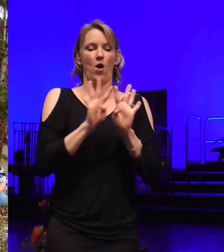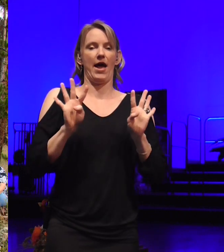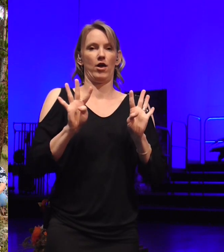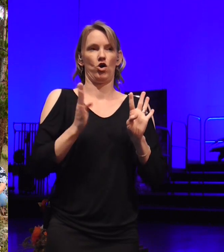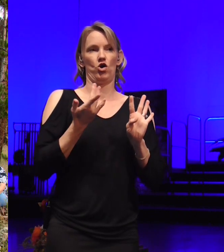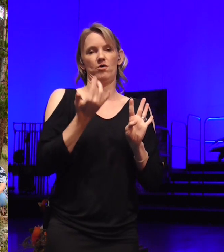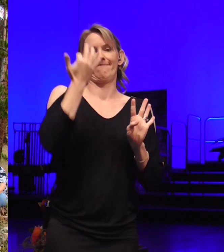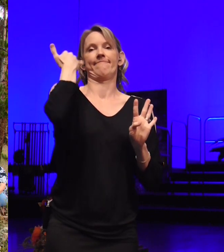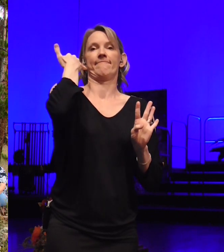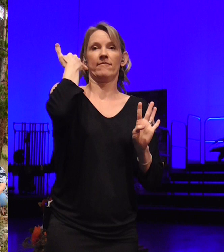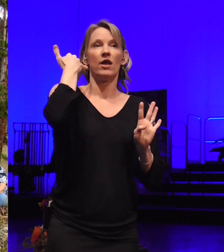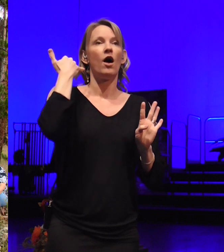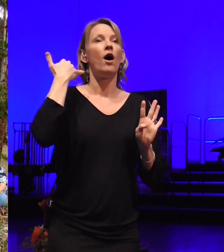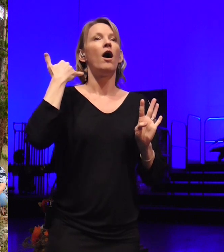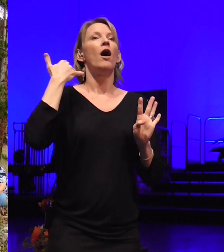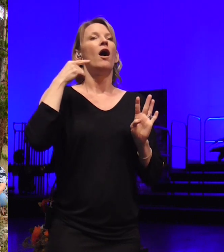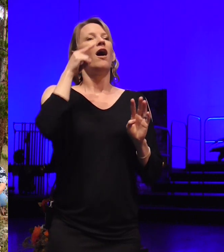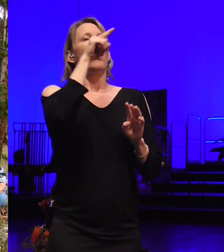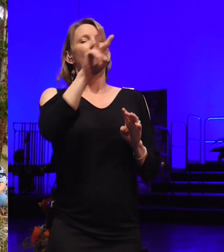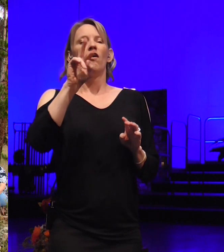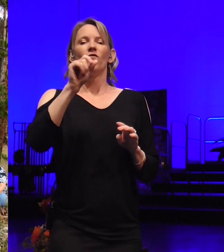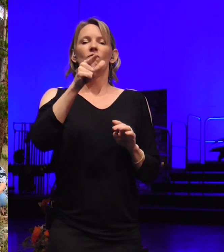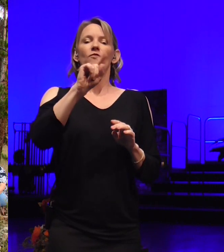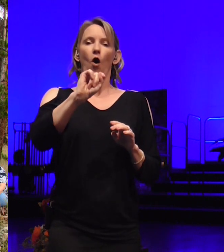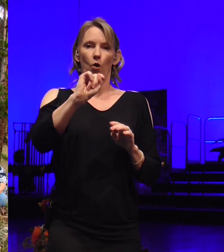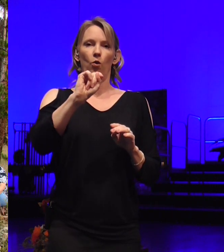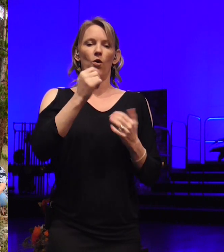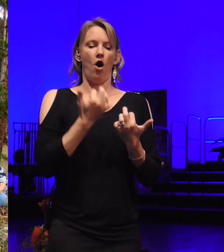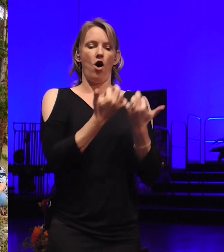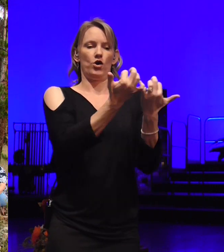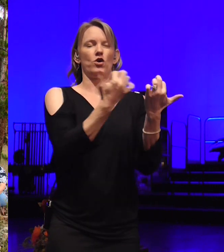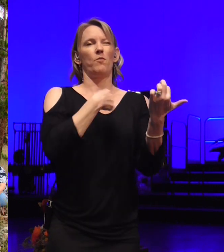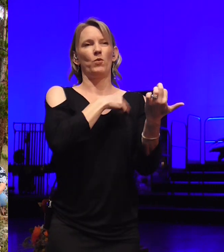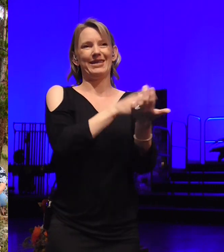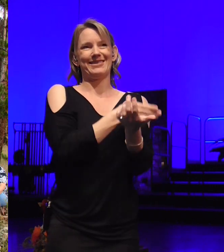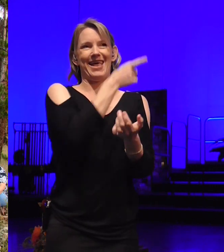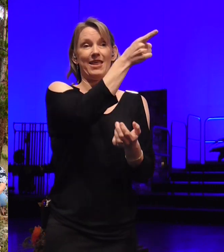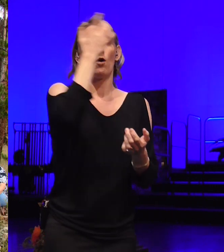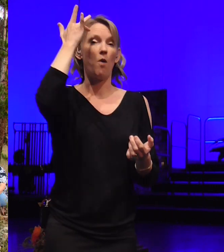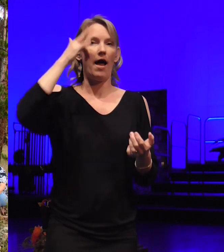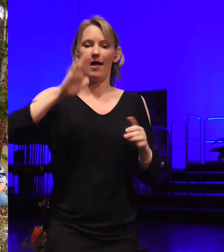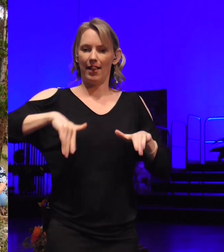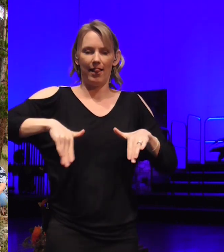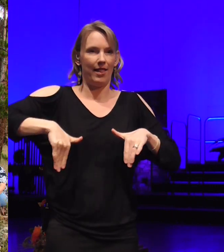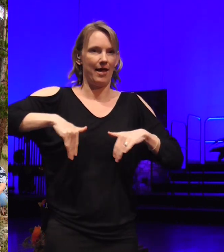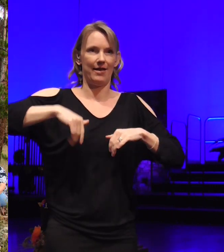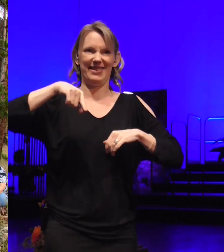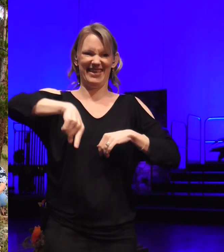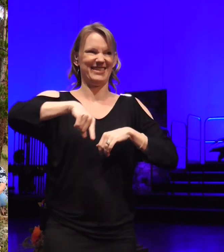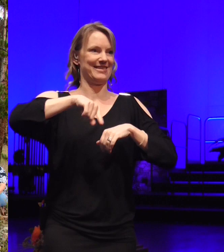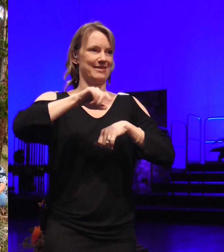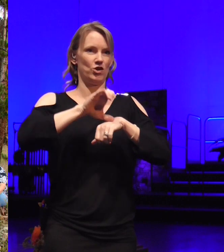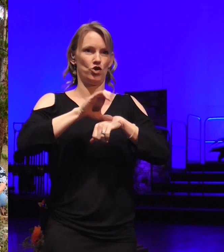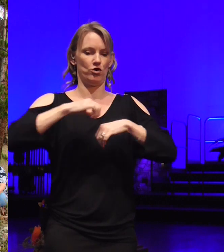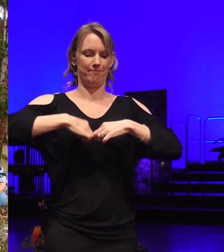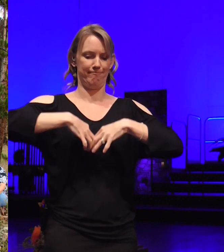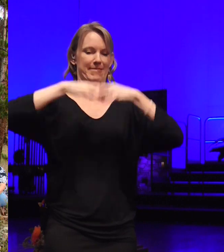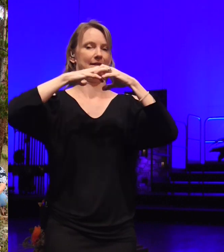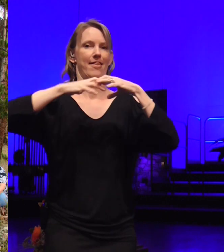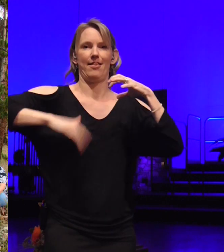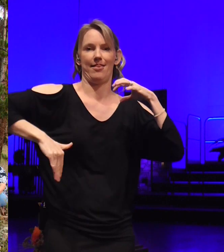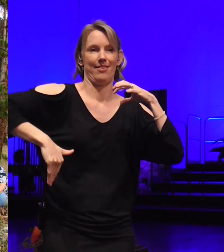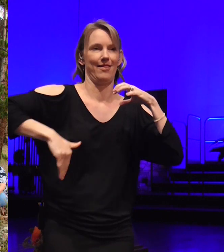choir in those days. And we sang in the Vote auditorium because we hadn't built this beautiful teal sanctuary